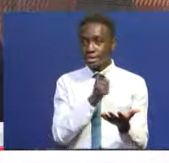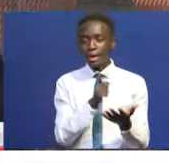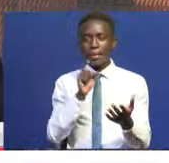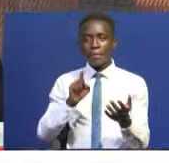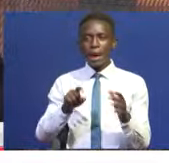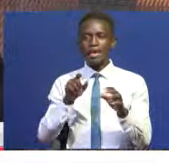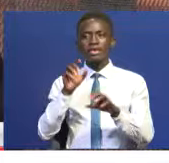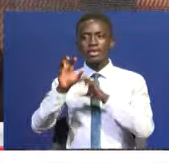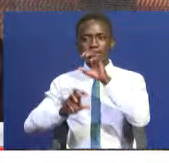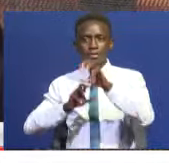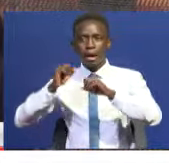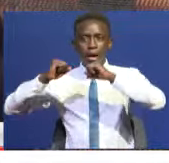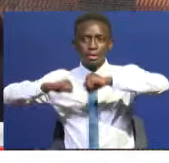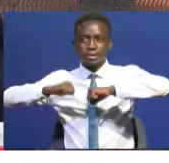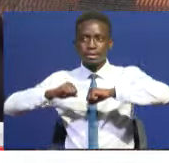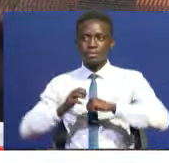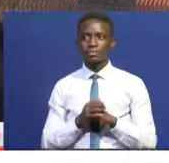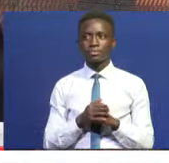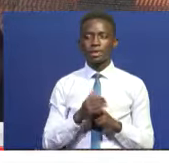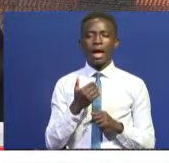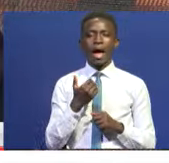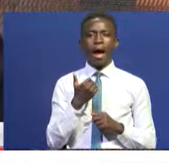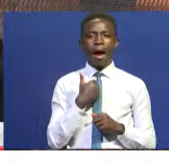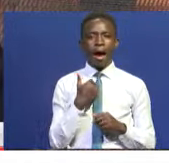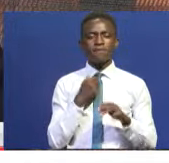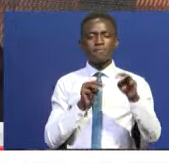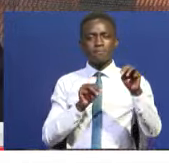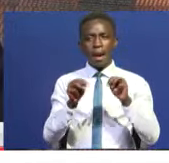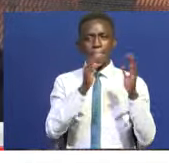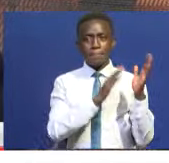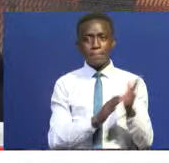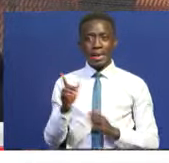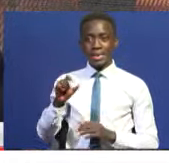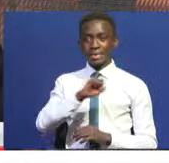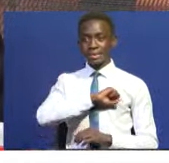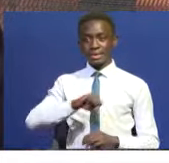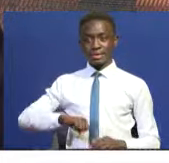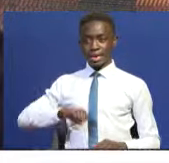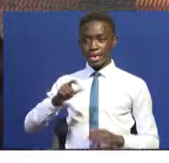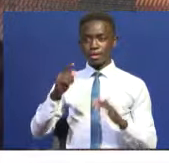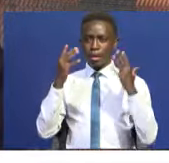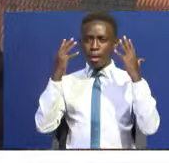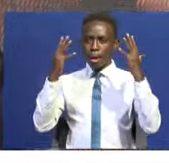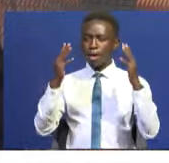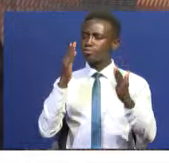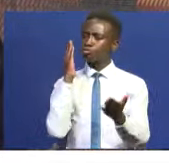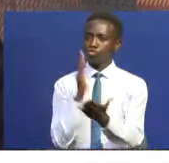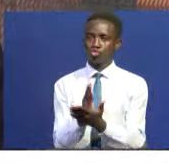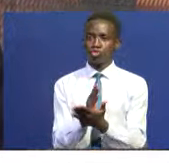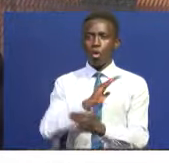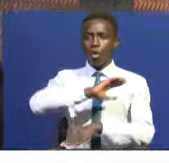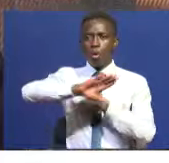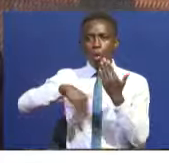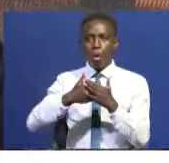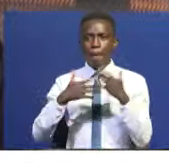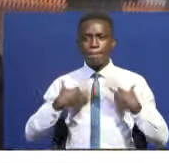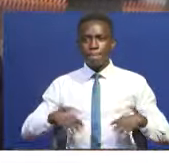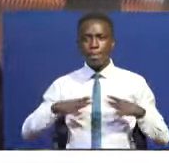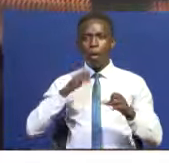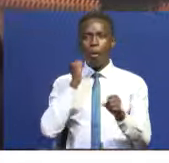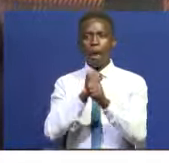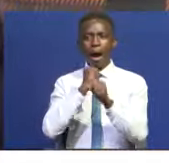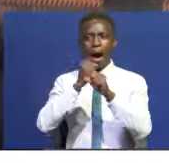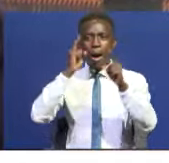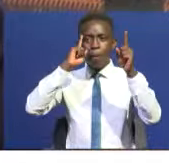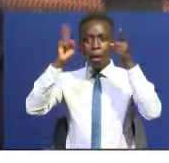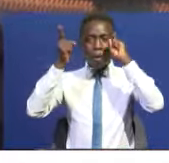need the management plan. And there is, you know, what the senator is saying is true, that everybody was doing their own things. But